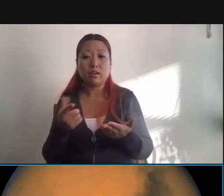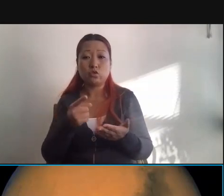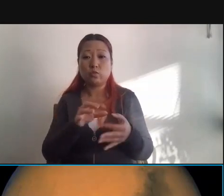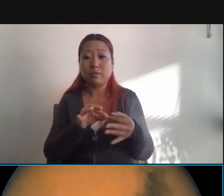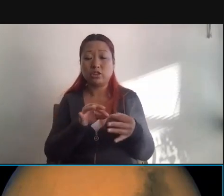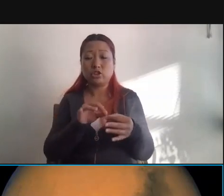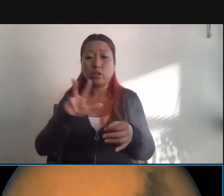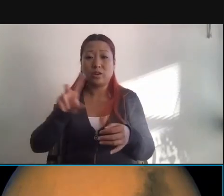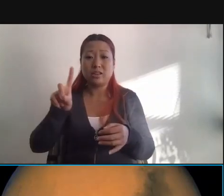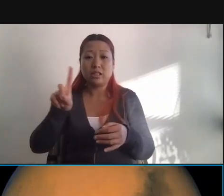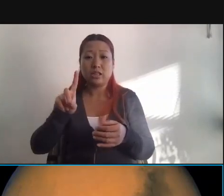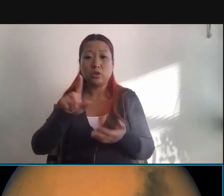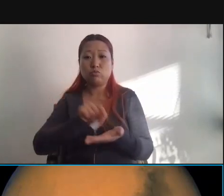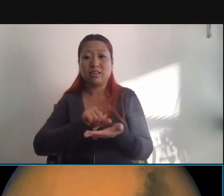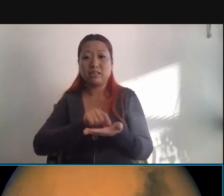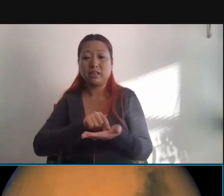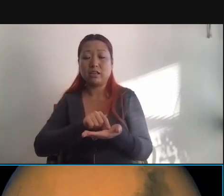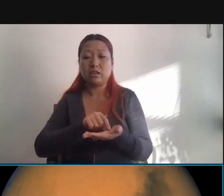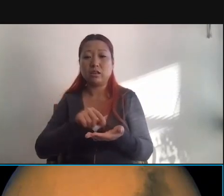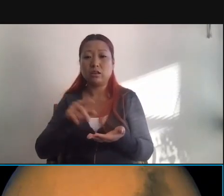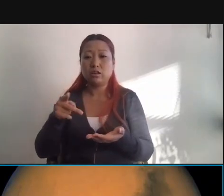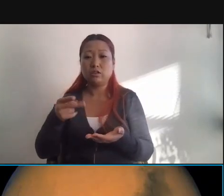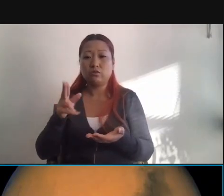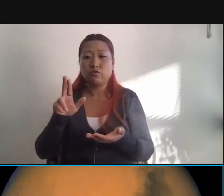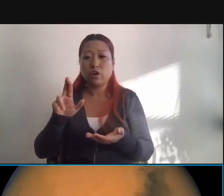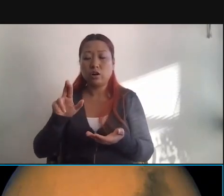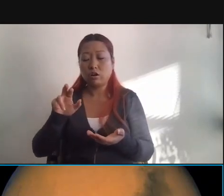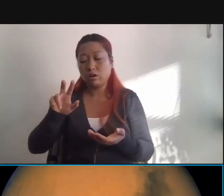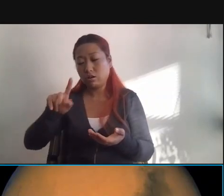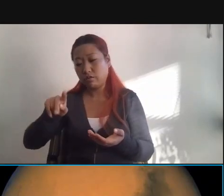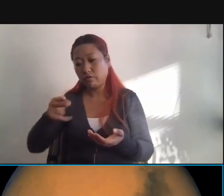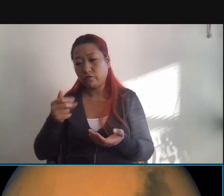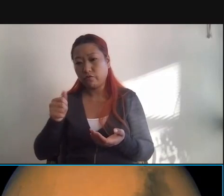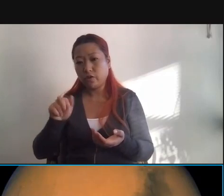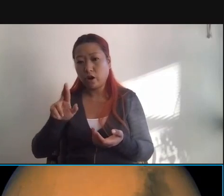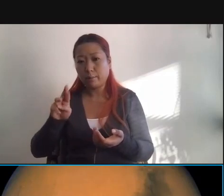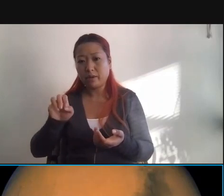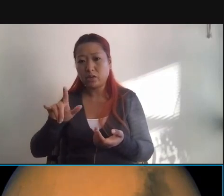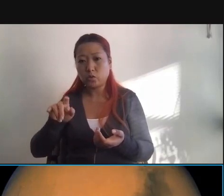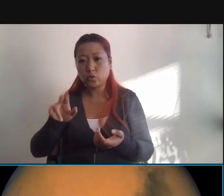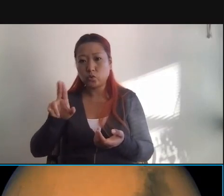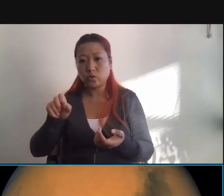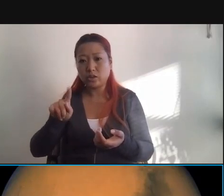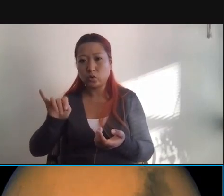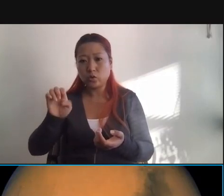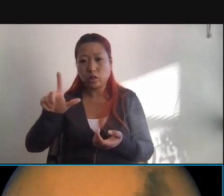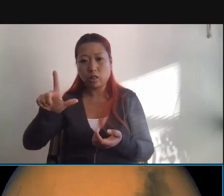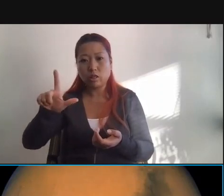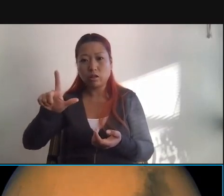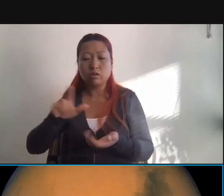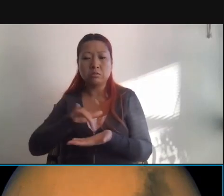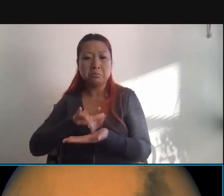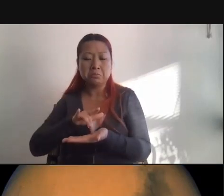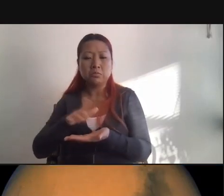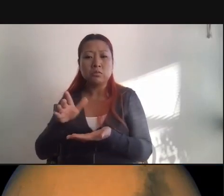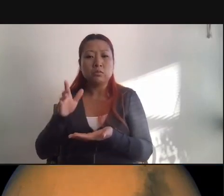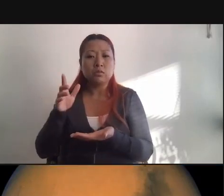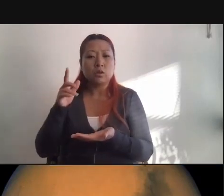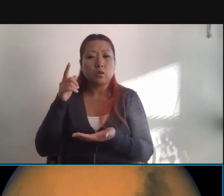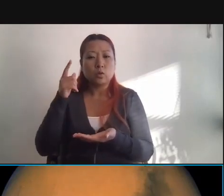printing pharmaceuticals. There's also been discussion about 3D printing of food and other